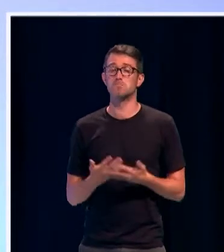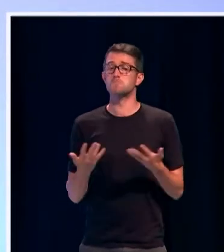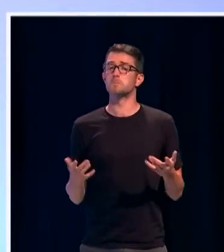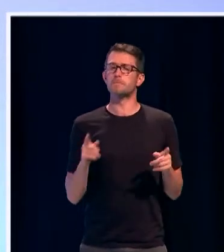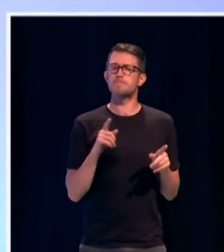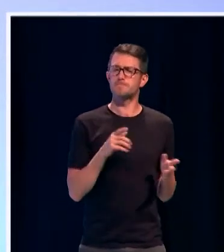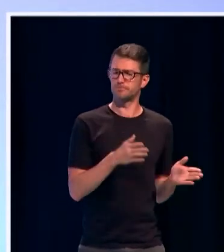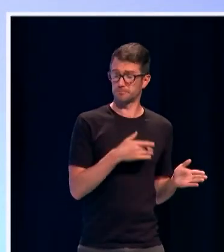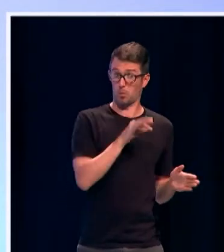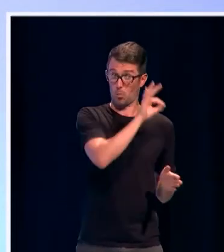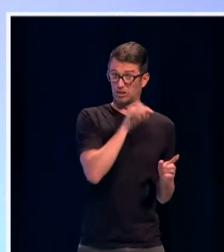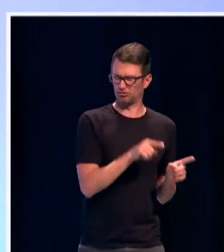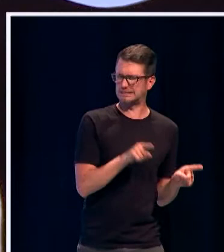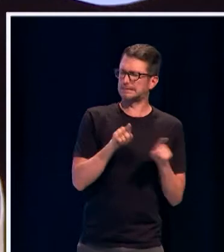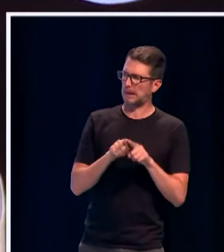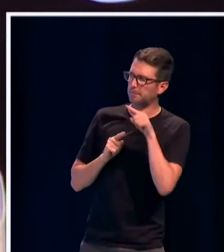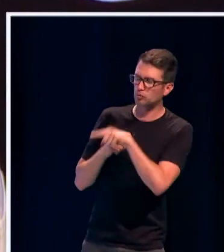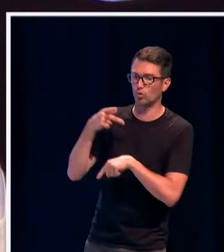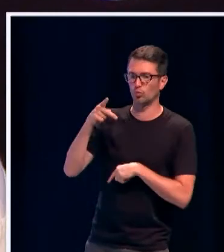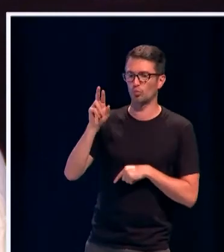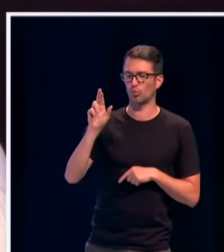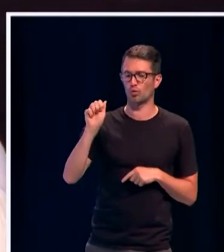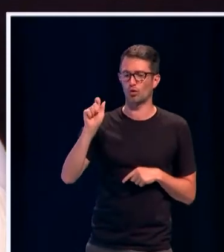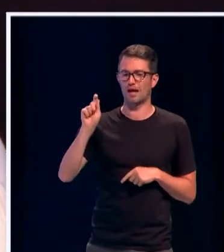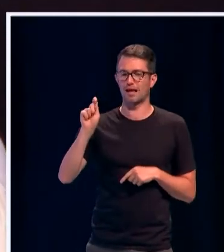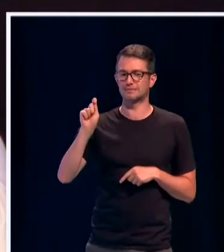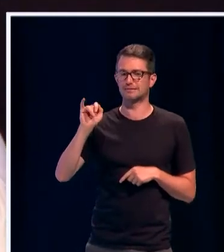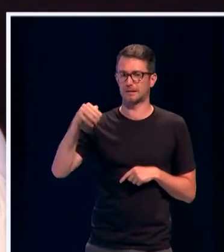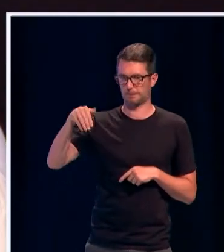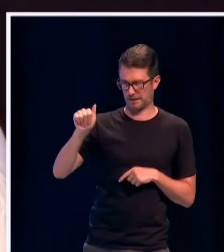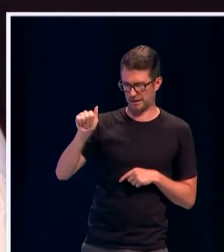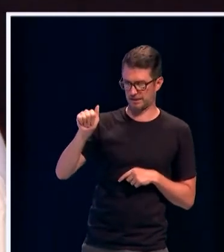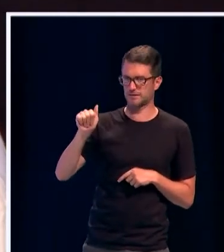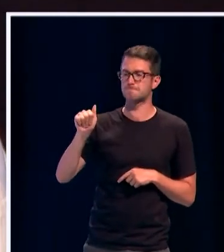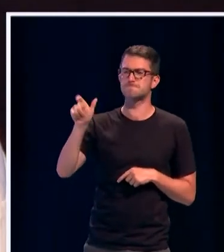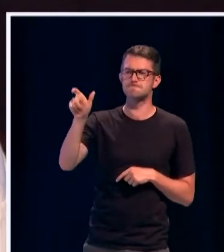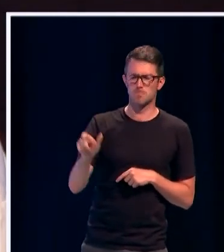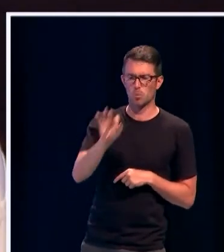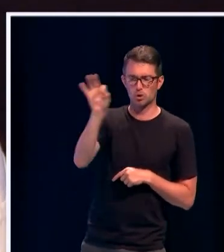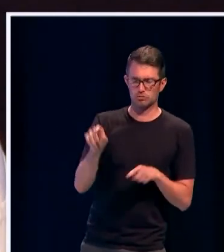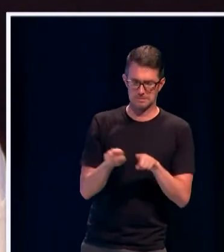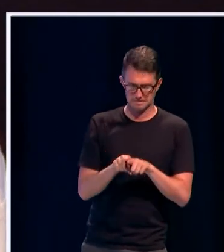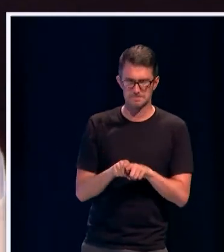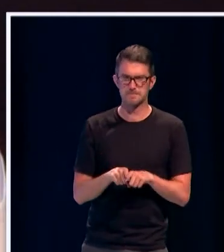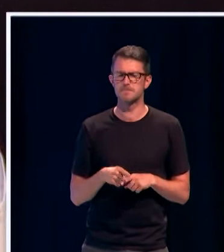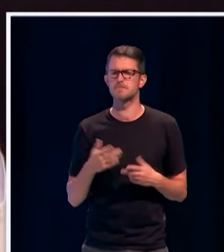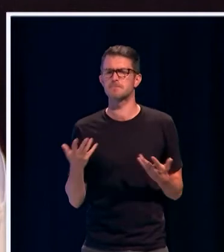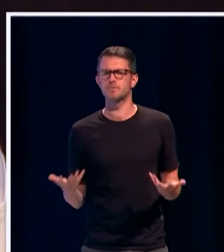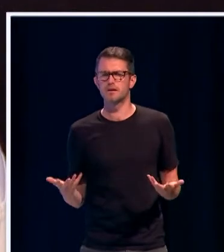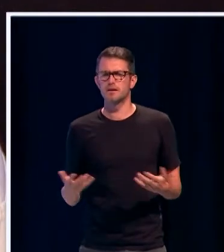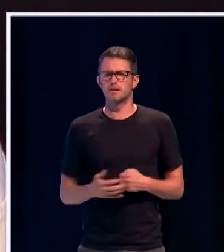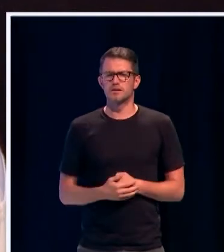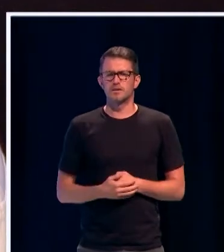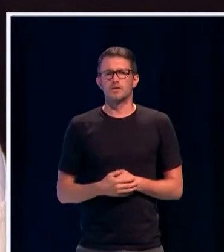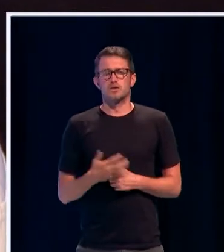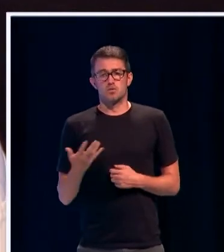So I would say the national DPOs and the grassroots DPOs has to figure out some of the common